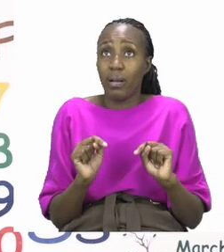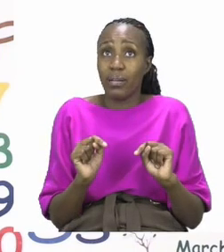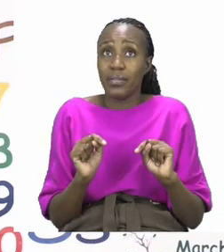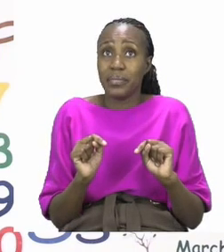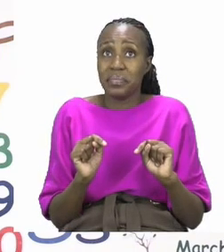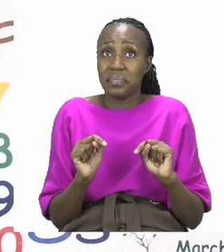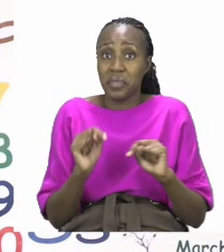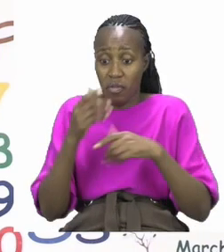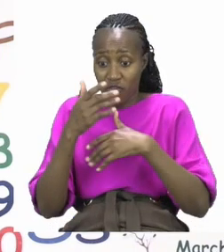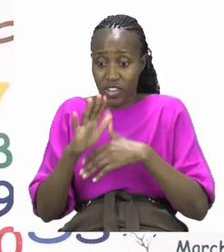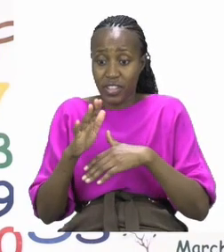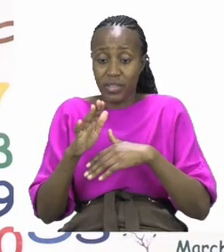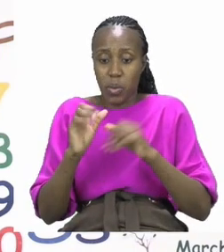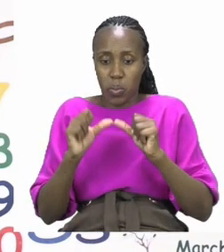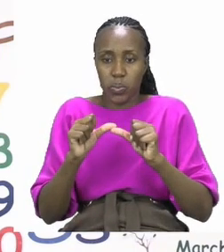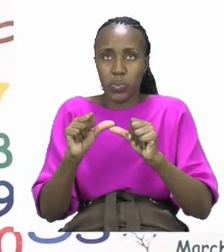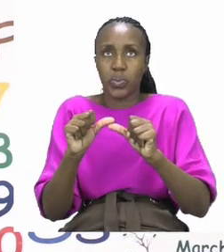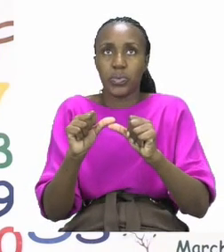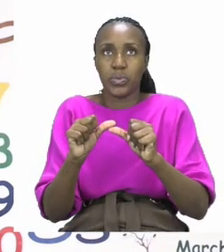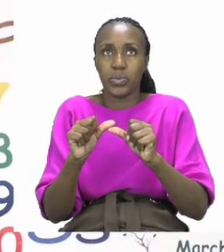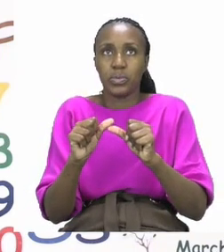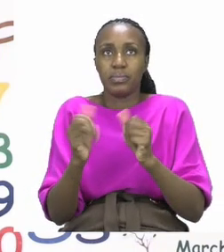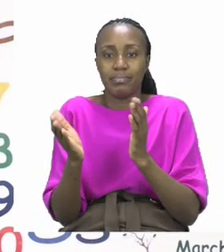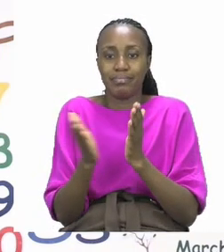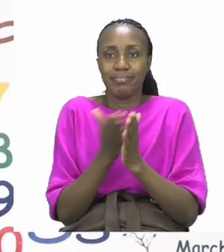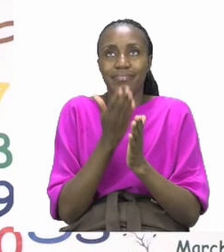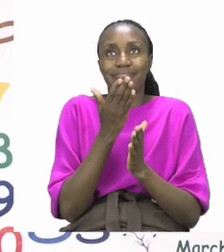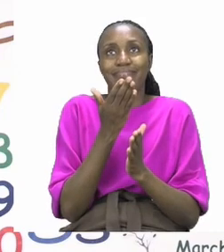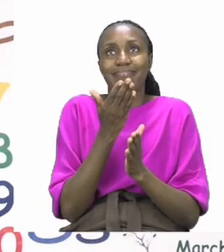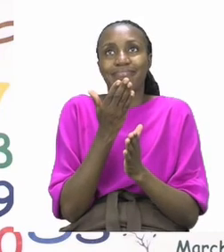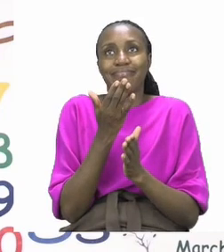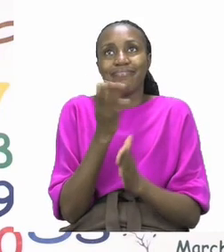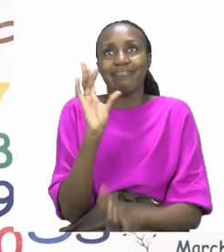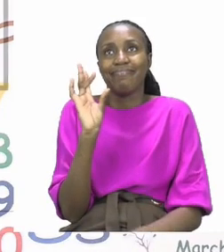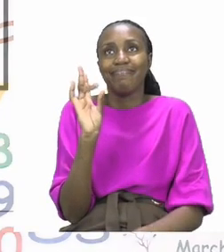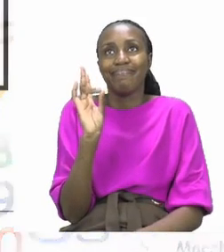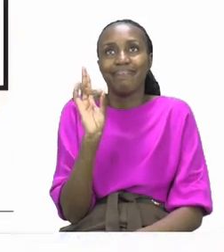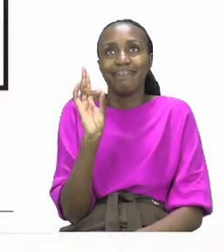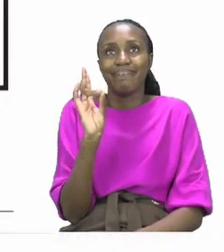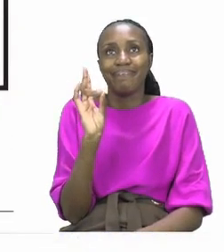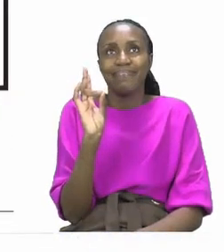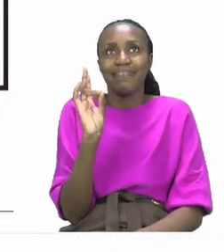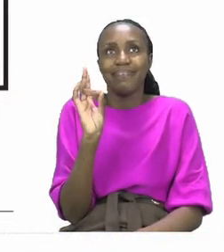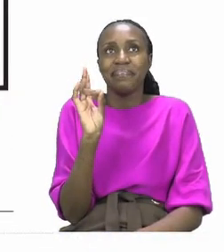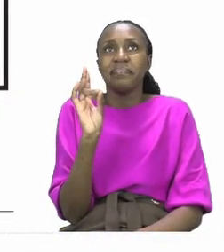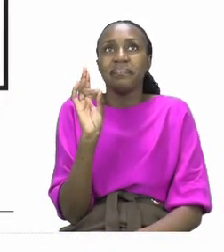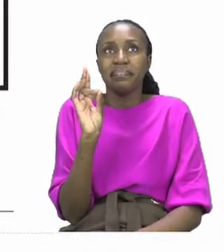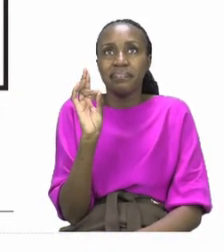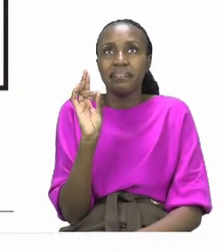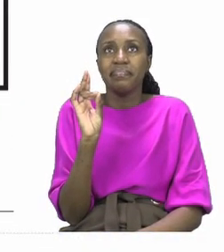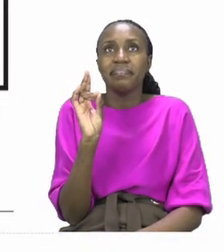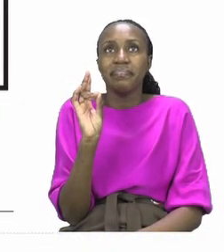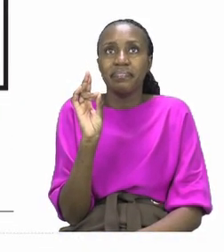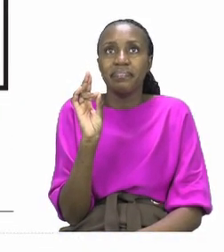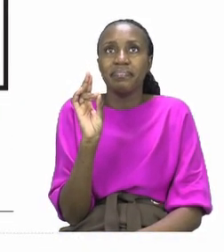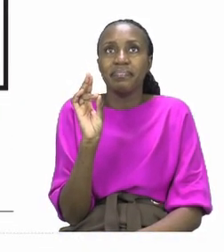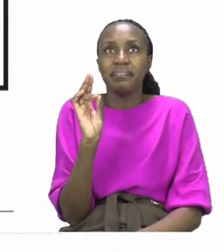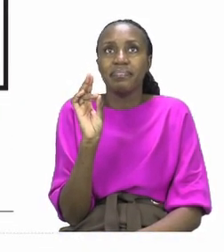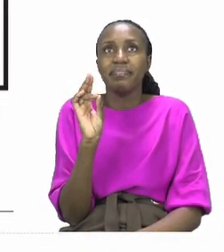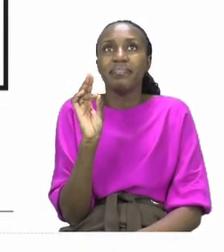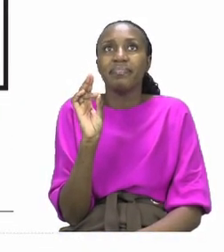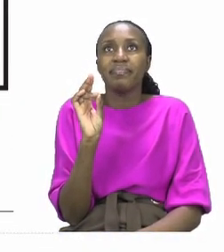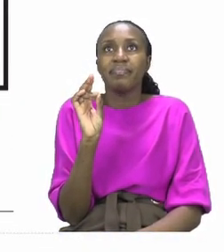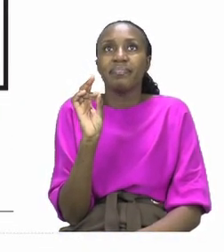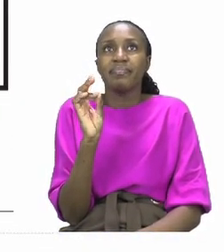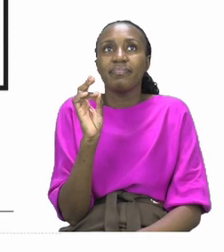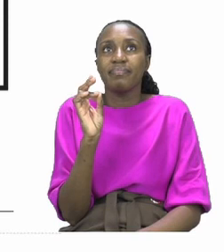you're done with that one, you can move to the next page, page 7. On page 7, we're continuing this time